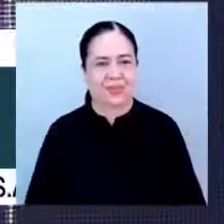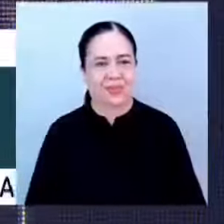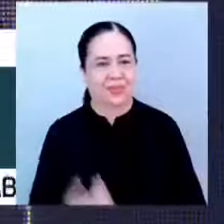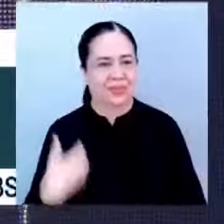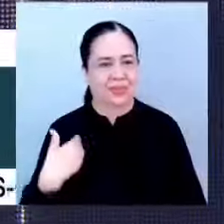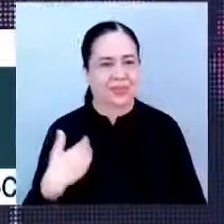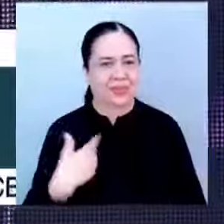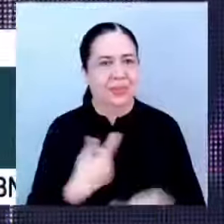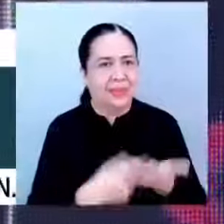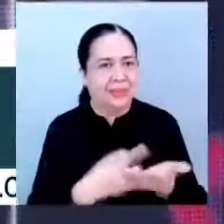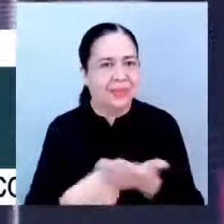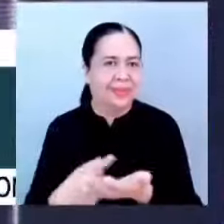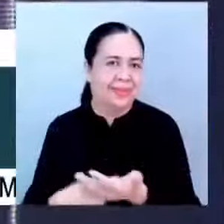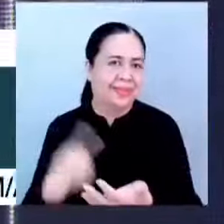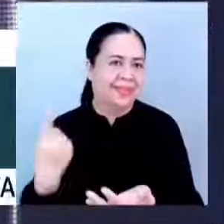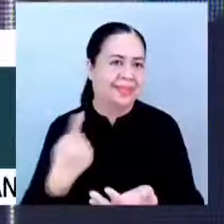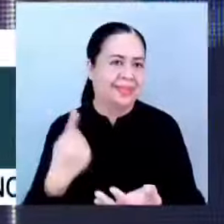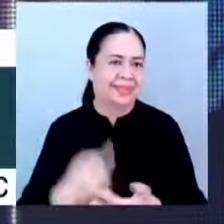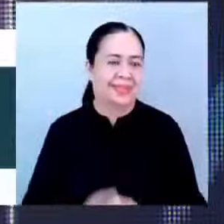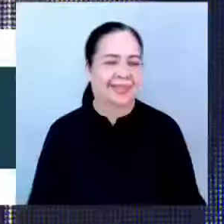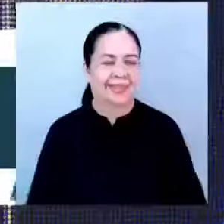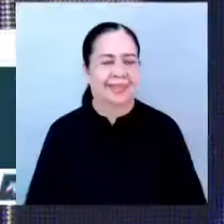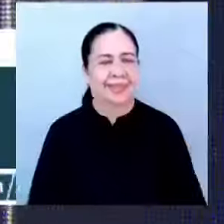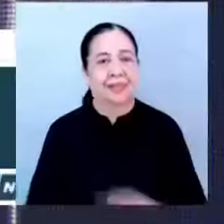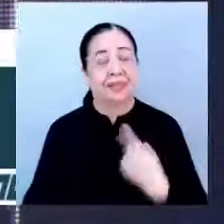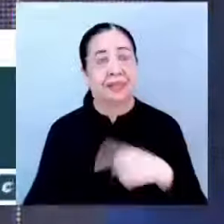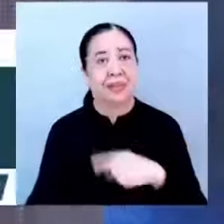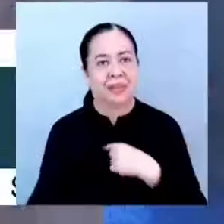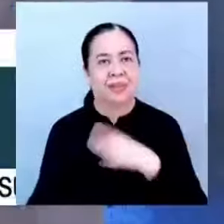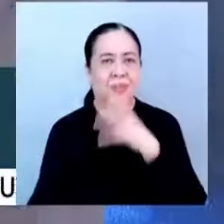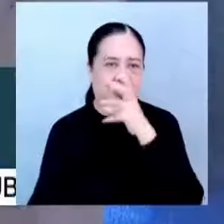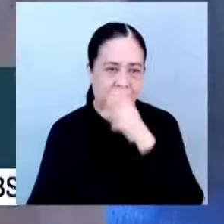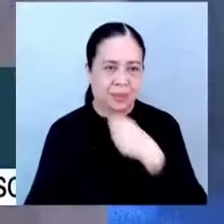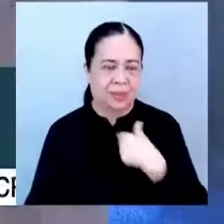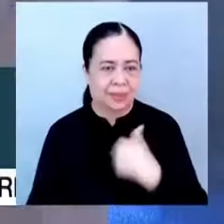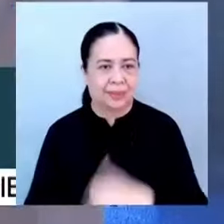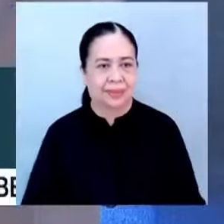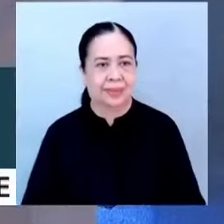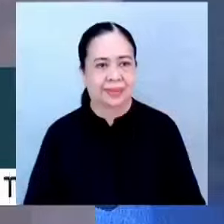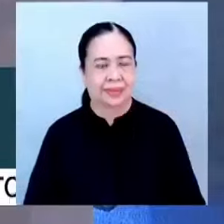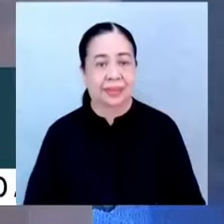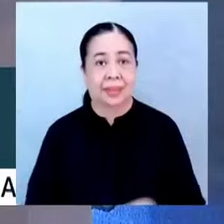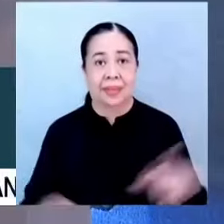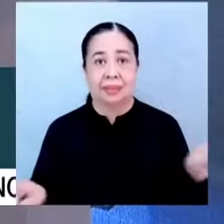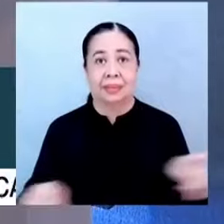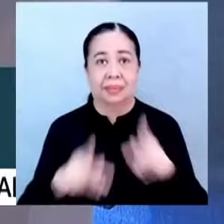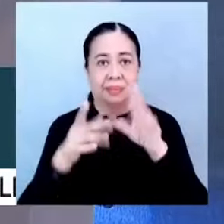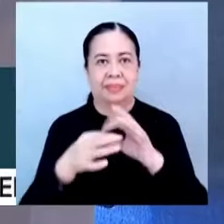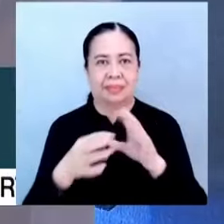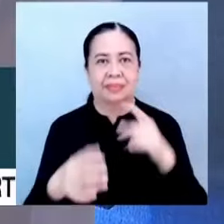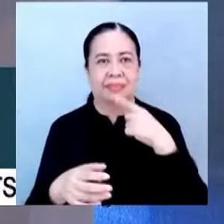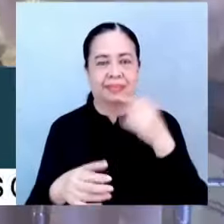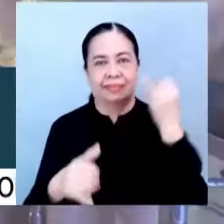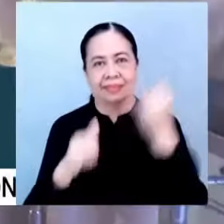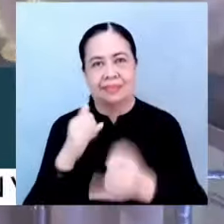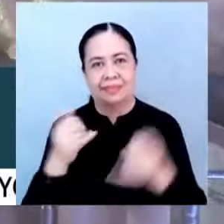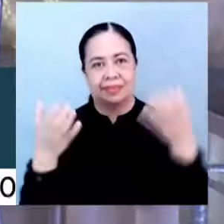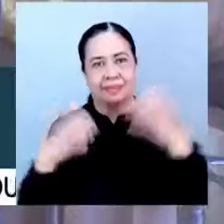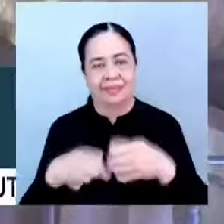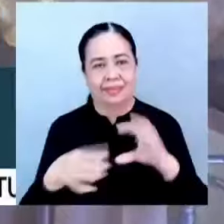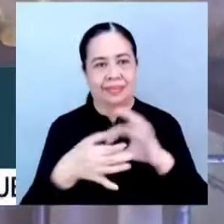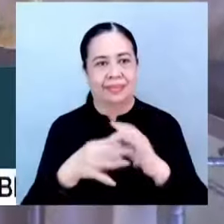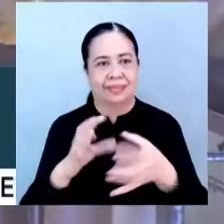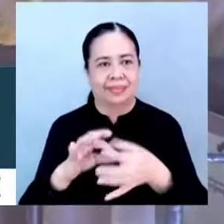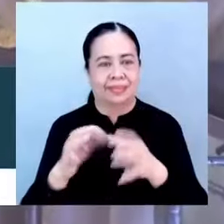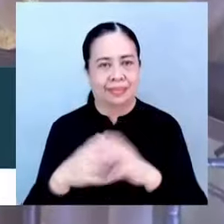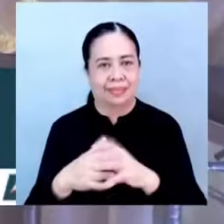Dinidiscuss pa po yun. And, yes, pero tumatanda na po ako. If the Paris Olympics is her last chance at the Olympics, it